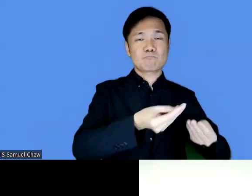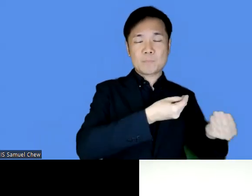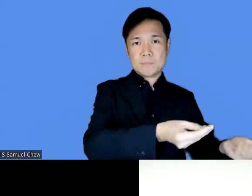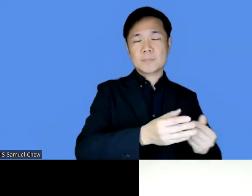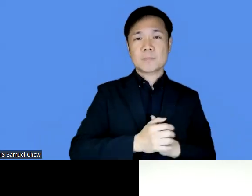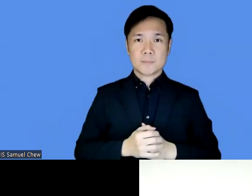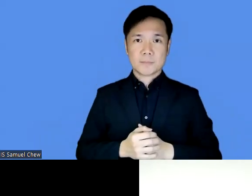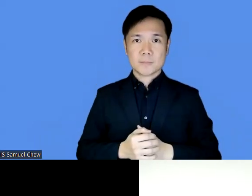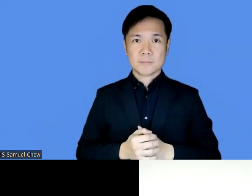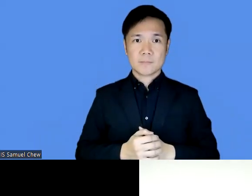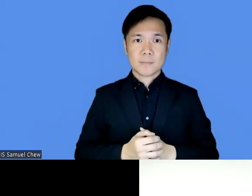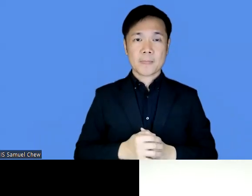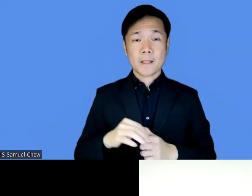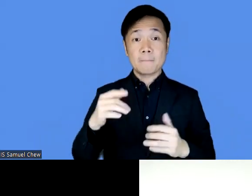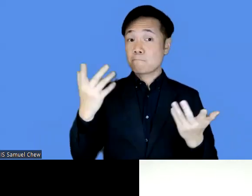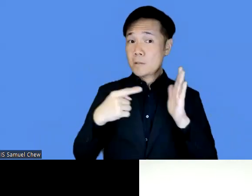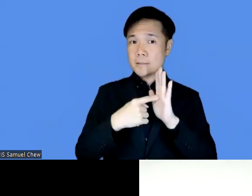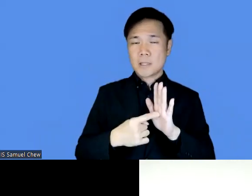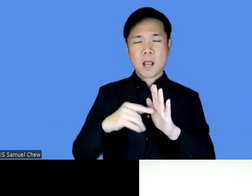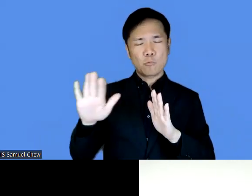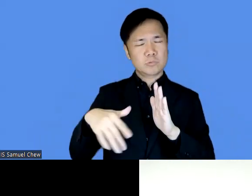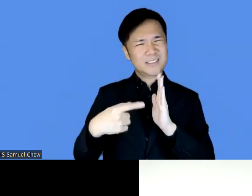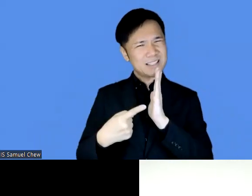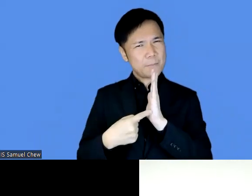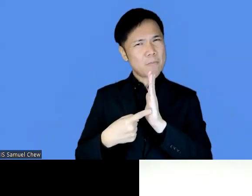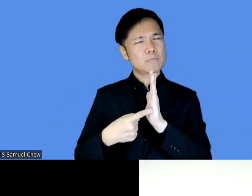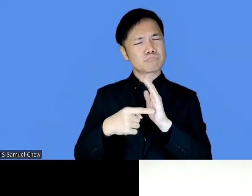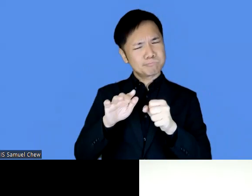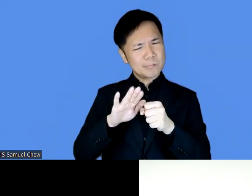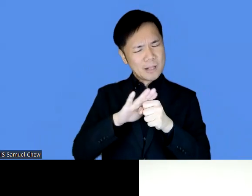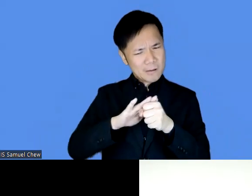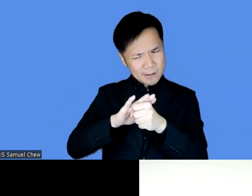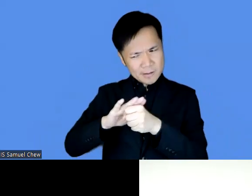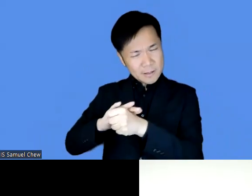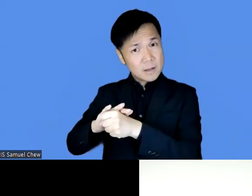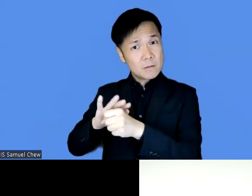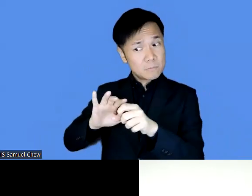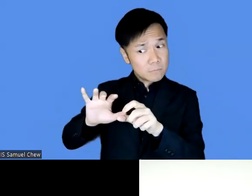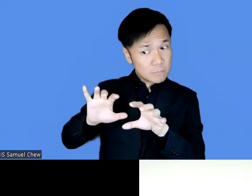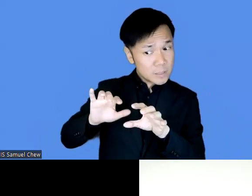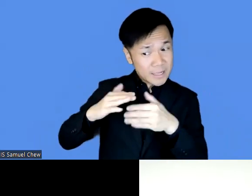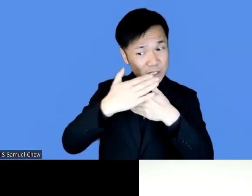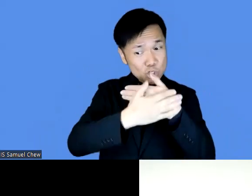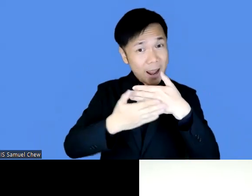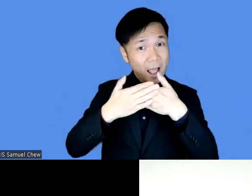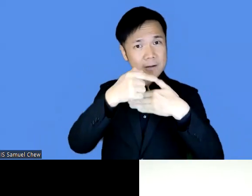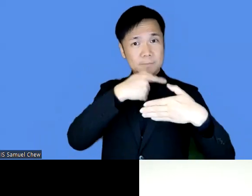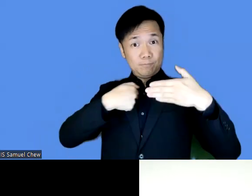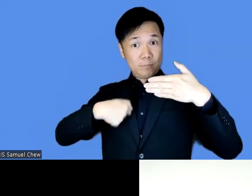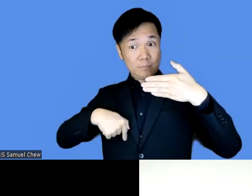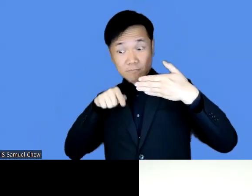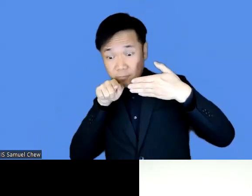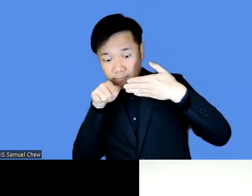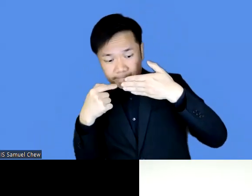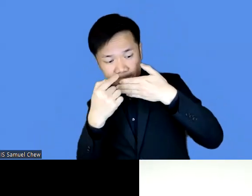Relying on basic geographic information technology, a comprehensive application platform for the data of people with disabilities has been established